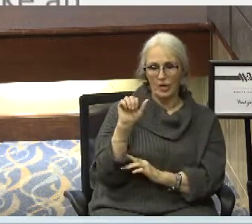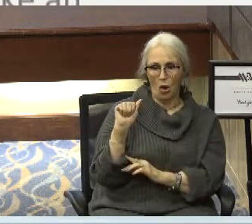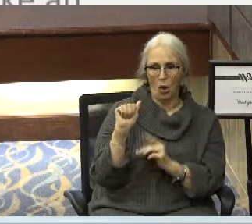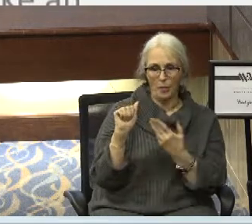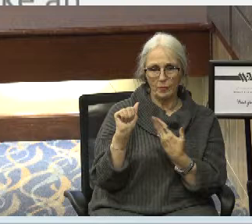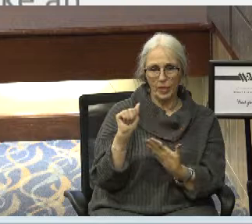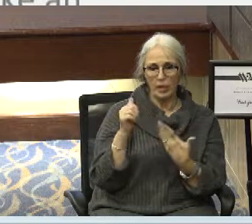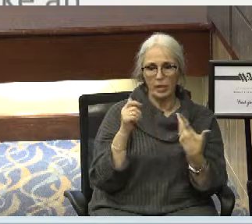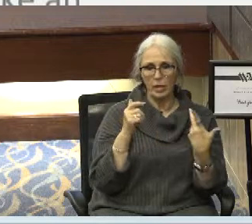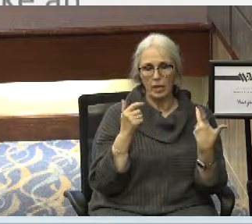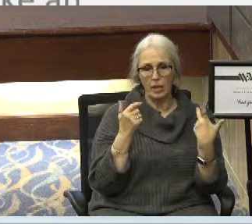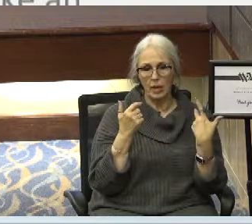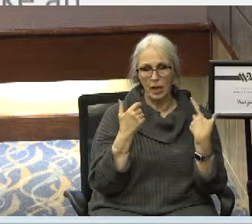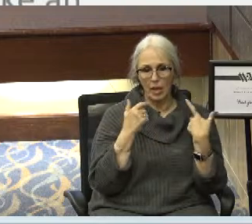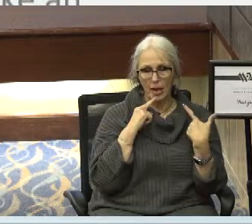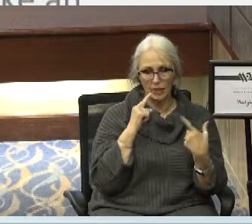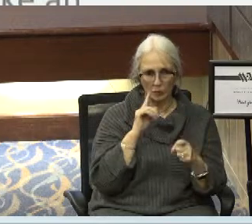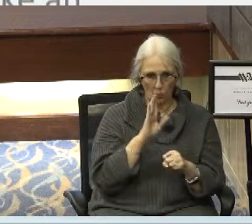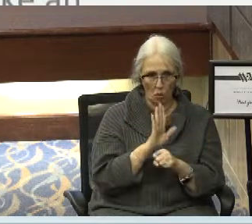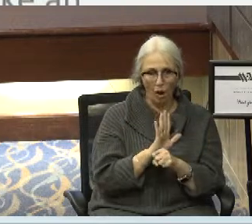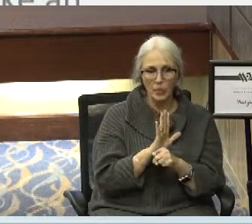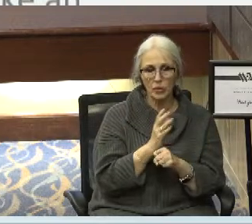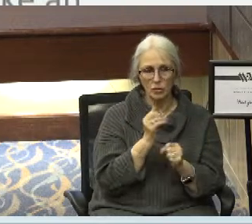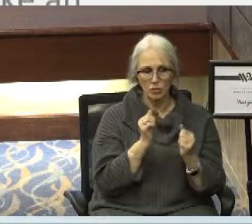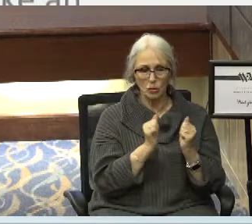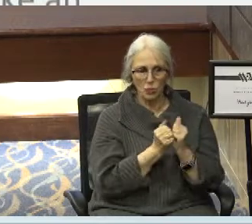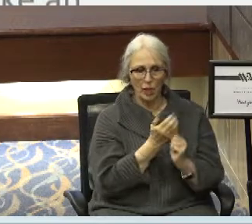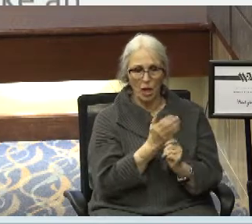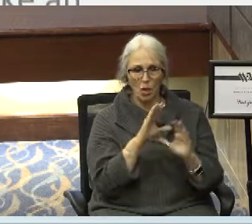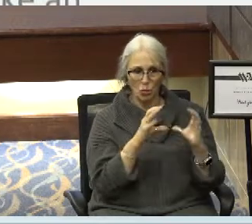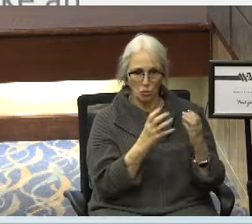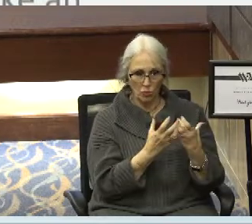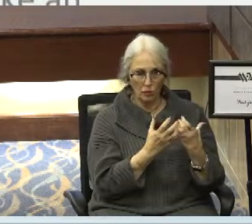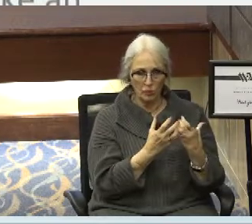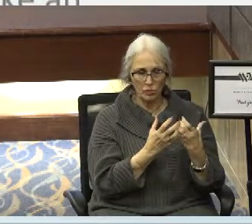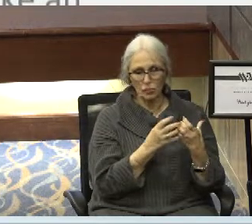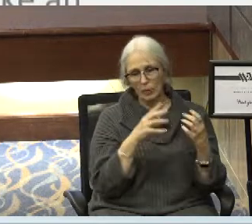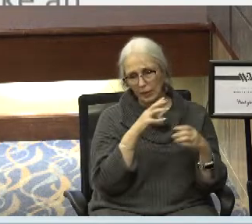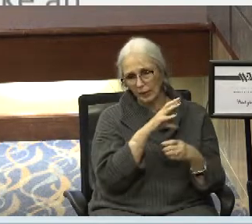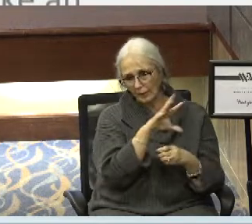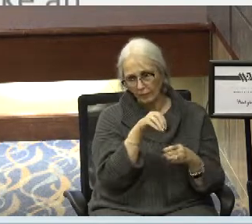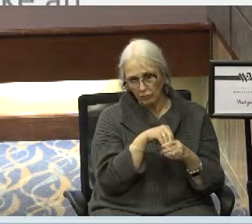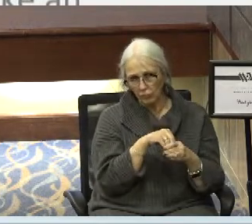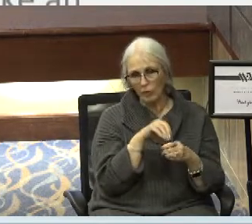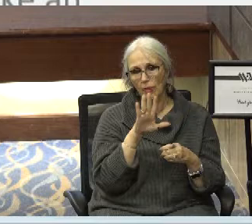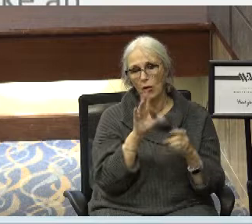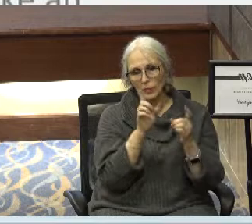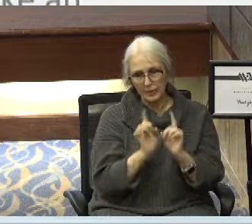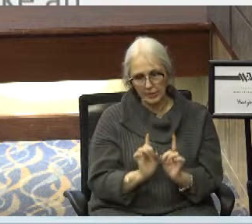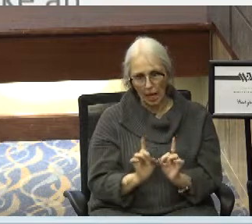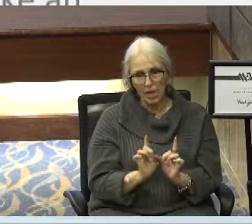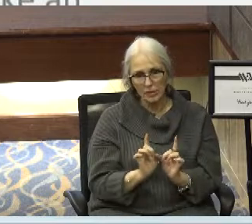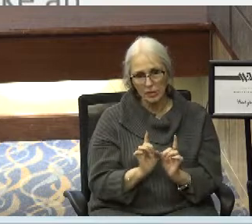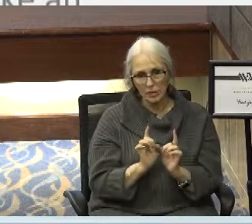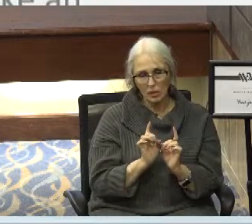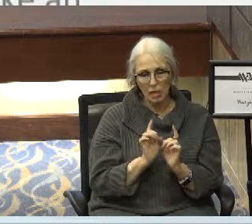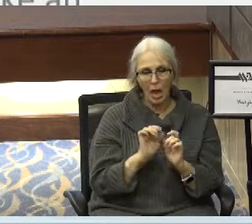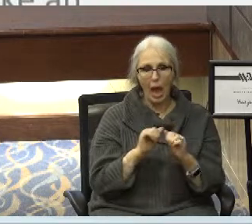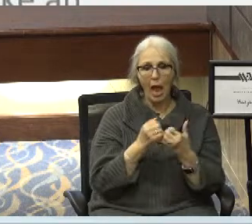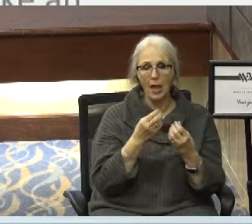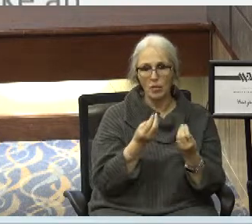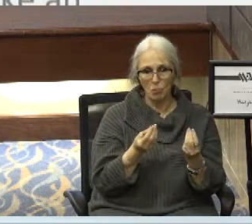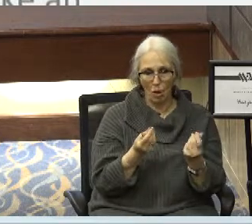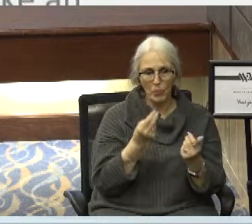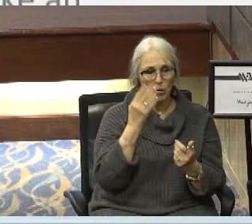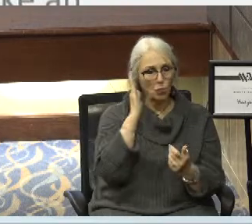has promised to engage with that group to get input on their design and some of that, how the property looks and